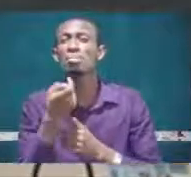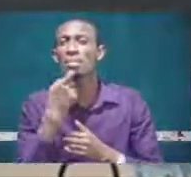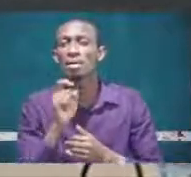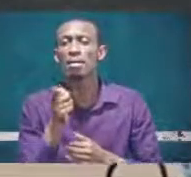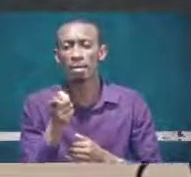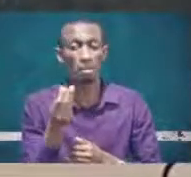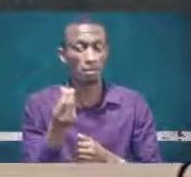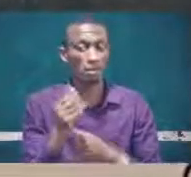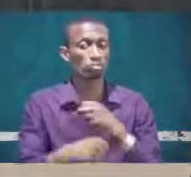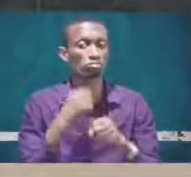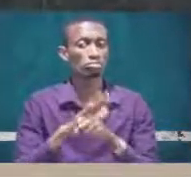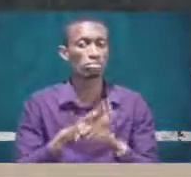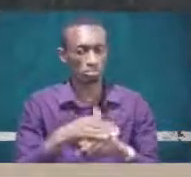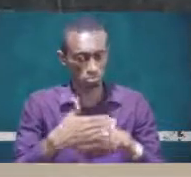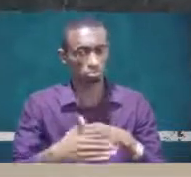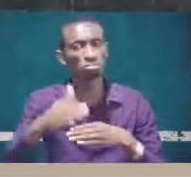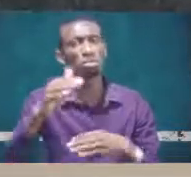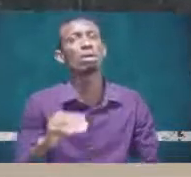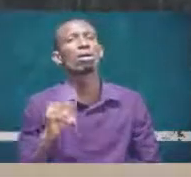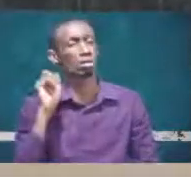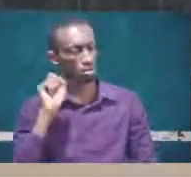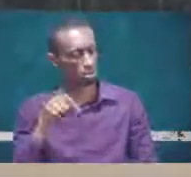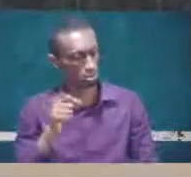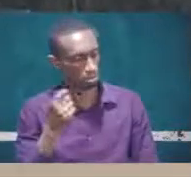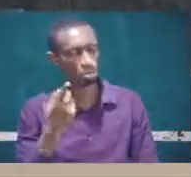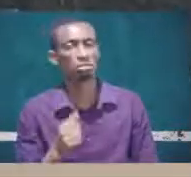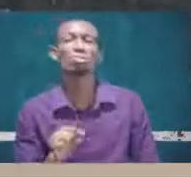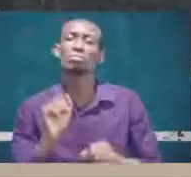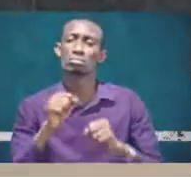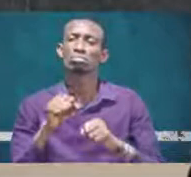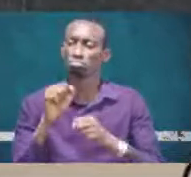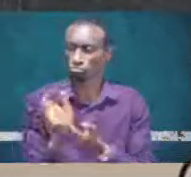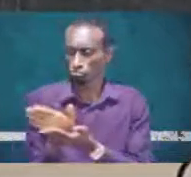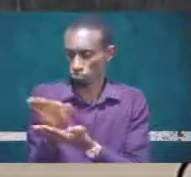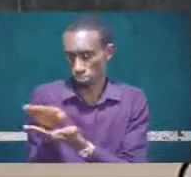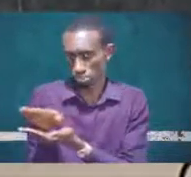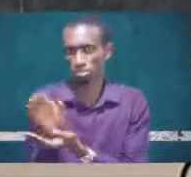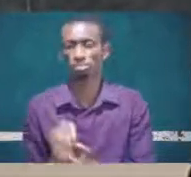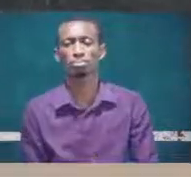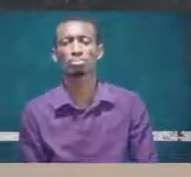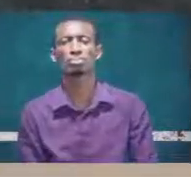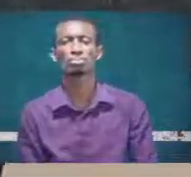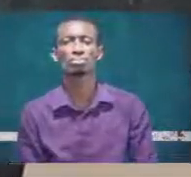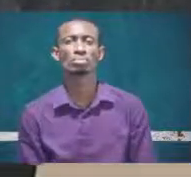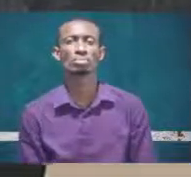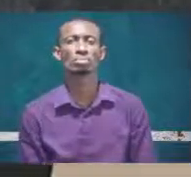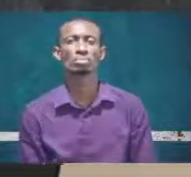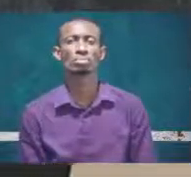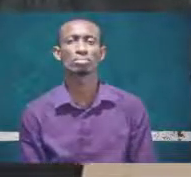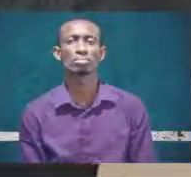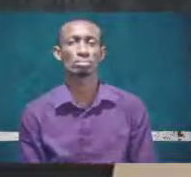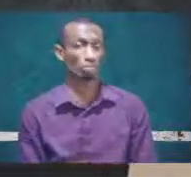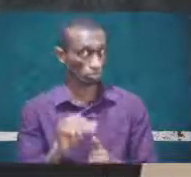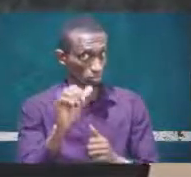be durable. It should long last in order to store value. The next trait,